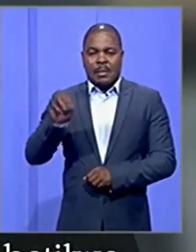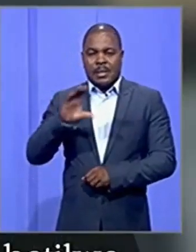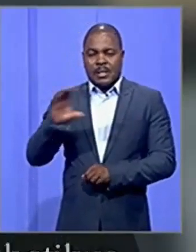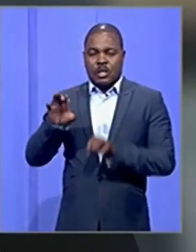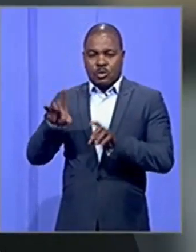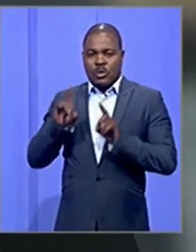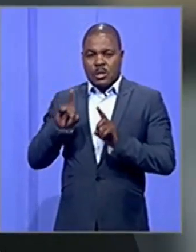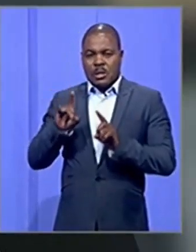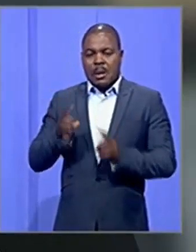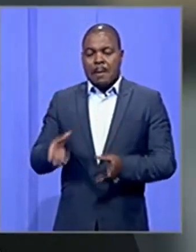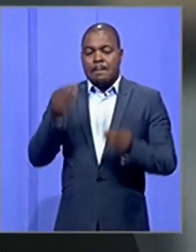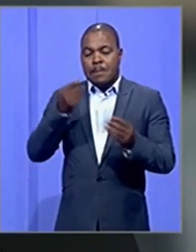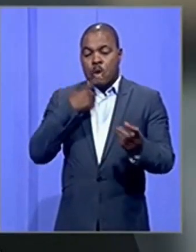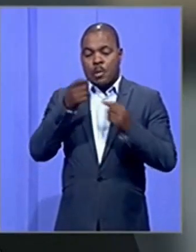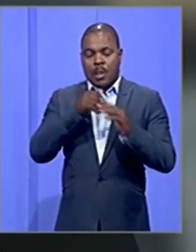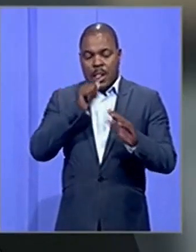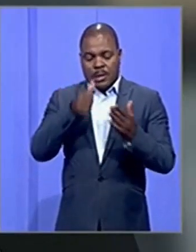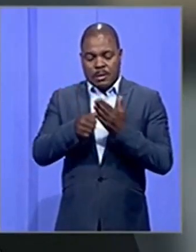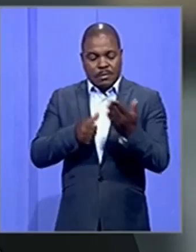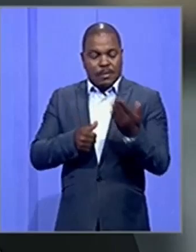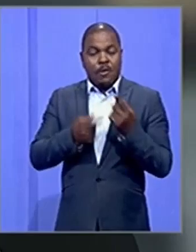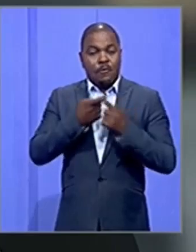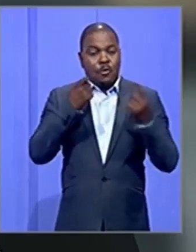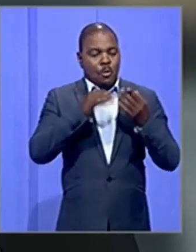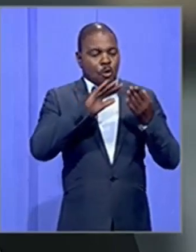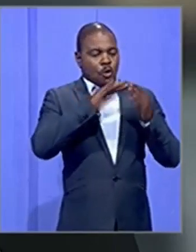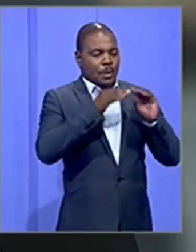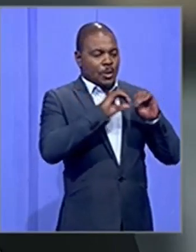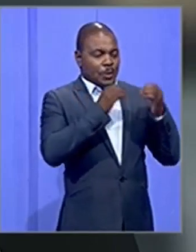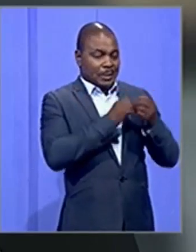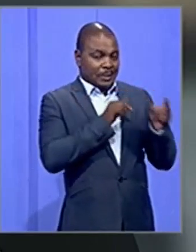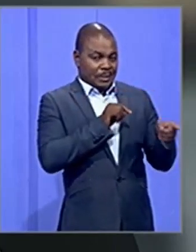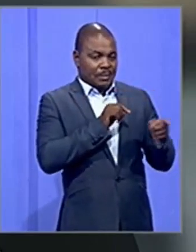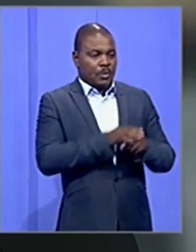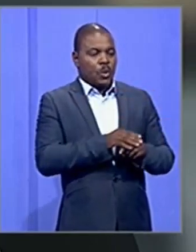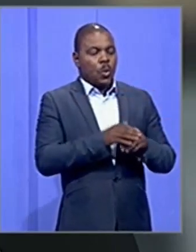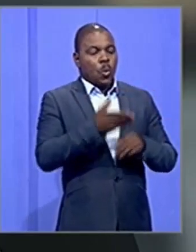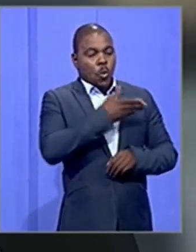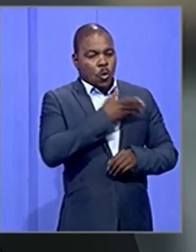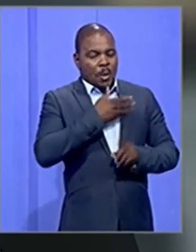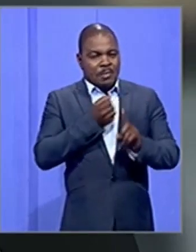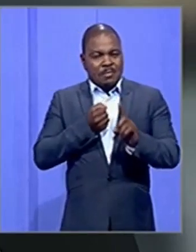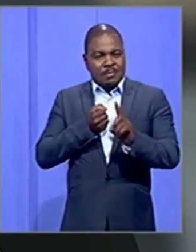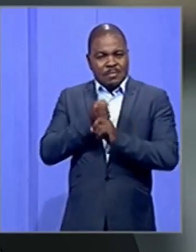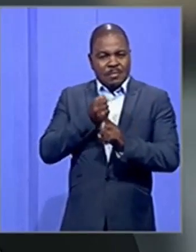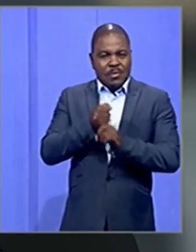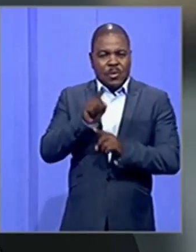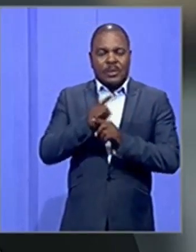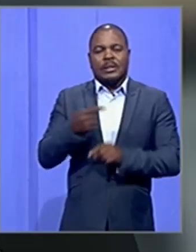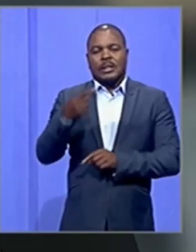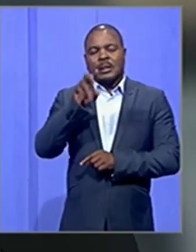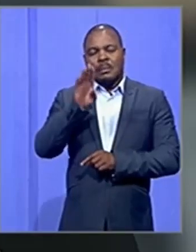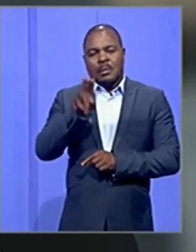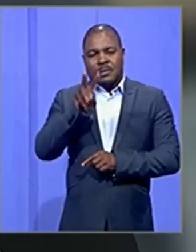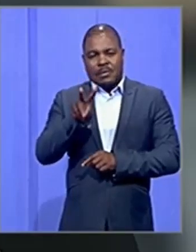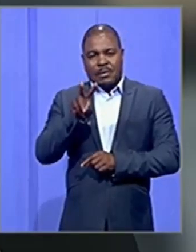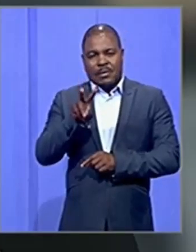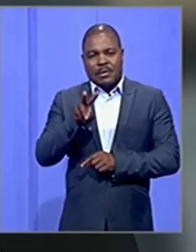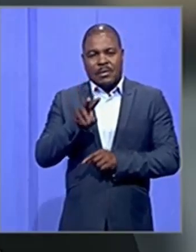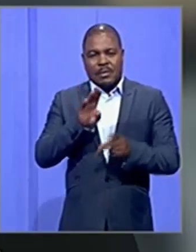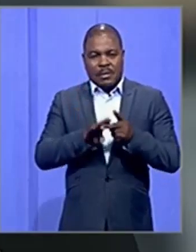Monakale, received a memorandum from a community-based organization, Women Waging War Against Gender-Based Violence, on allegations of